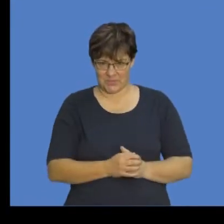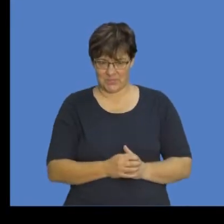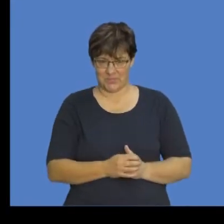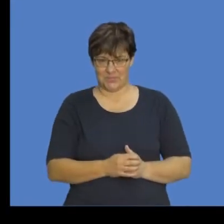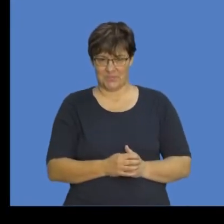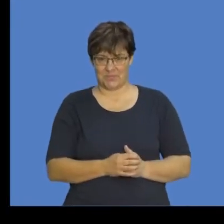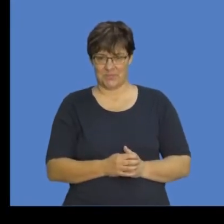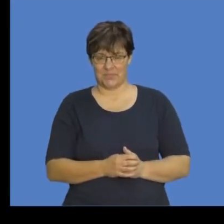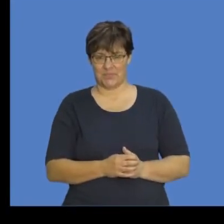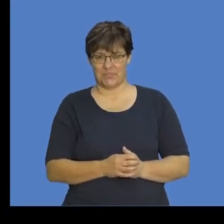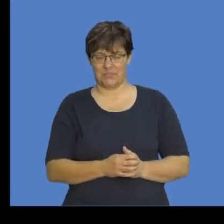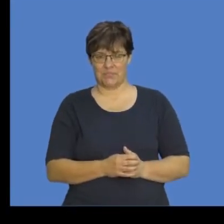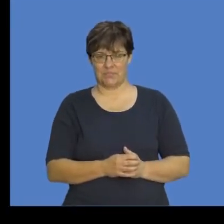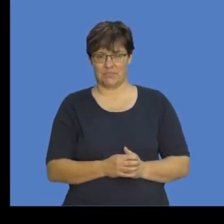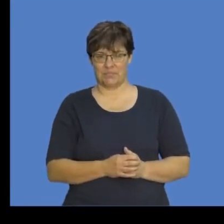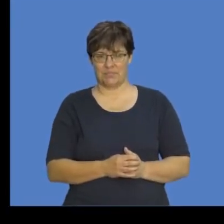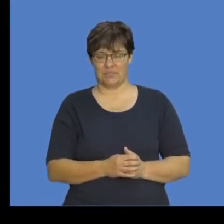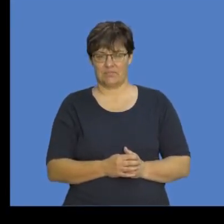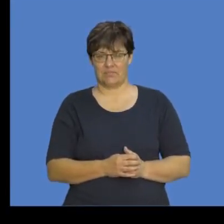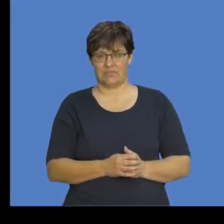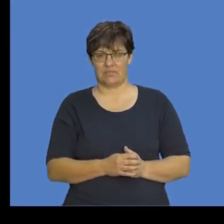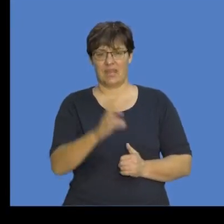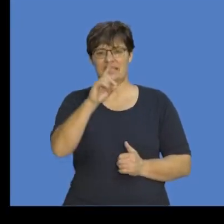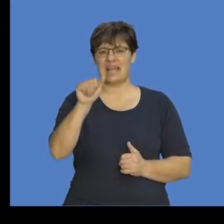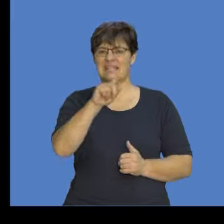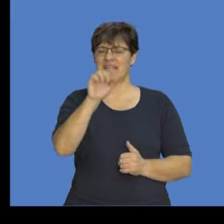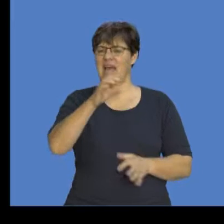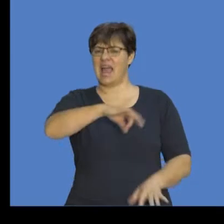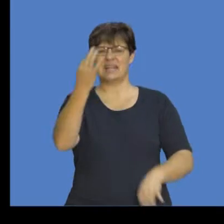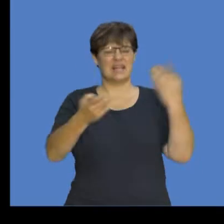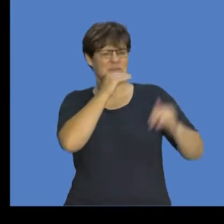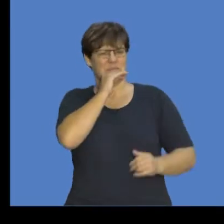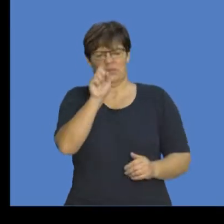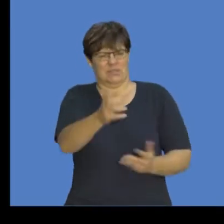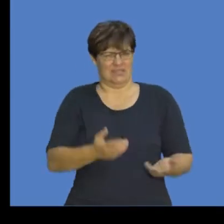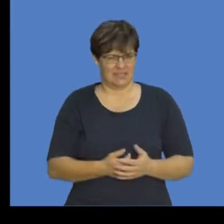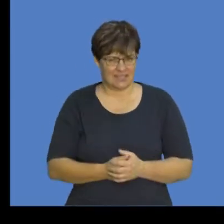So what does data analysis mean to you?